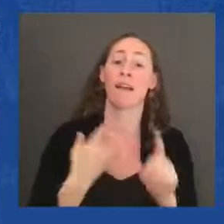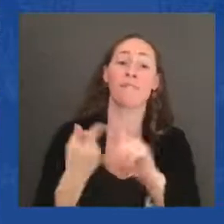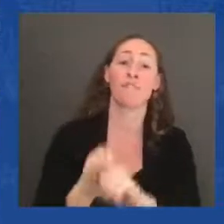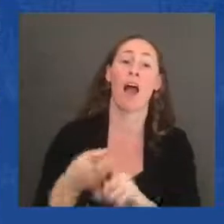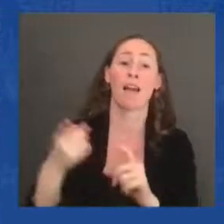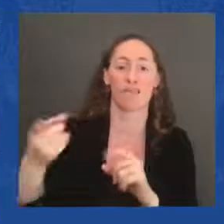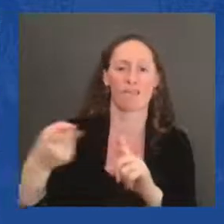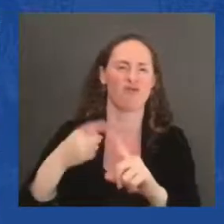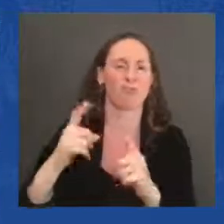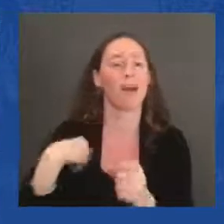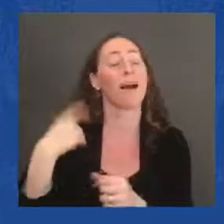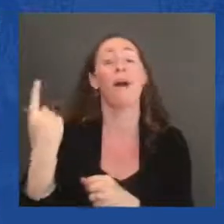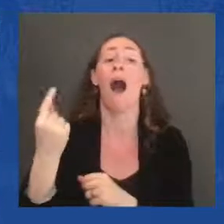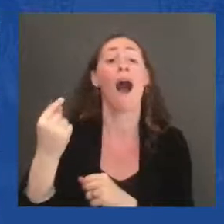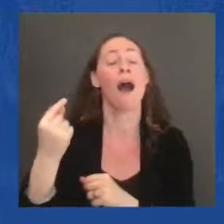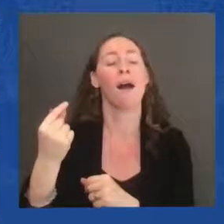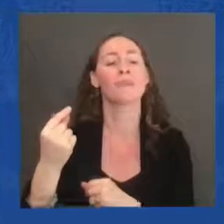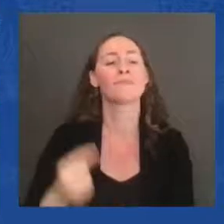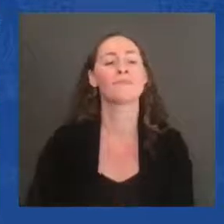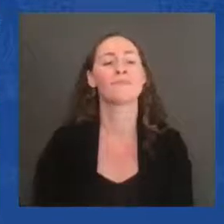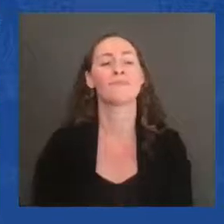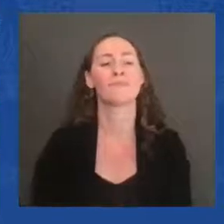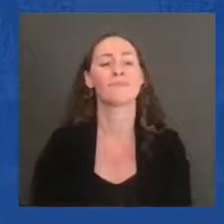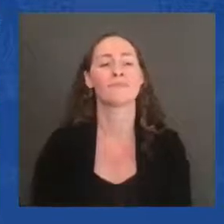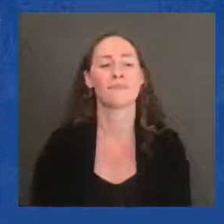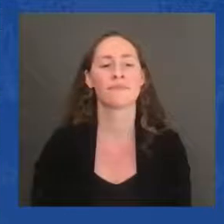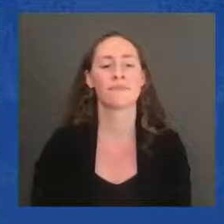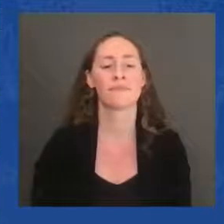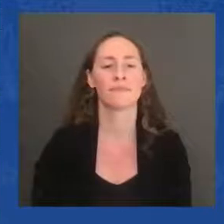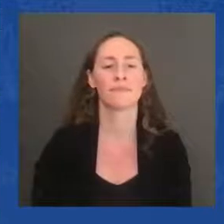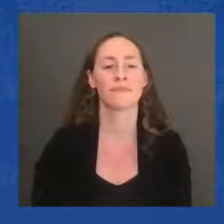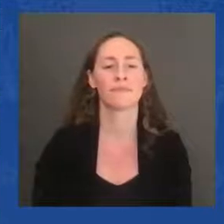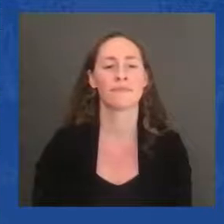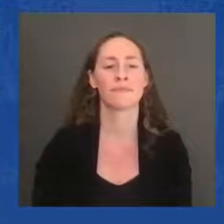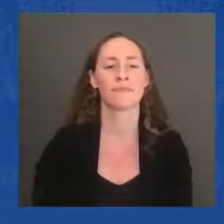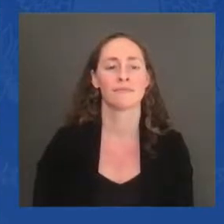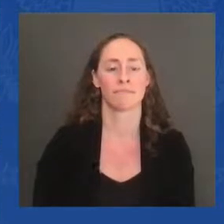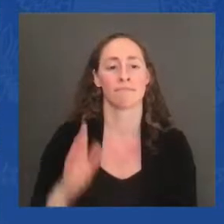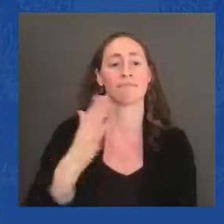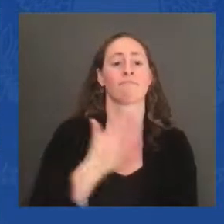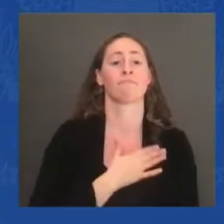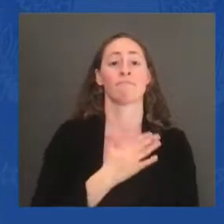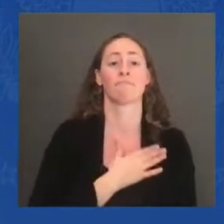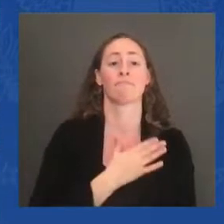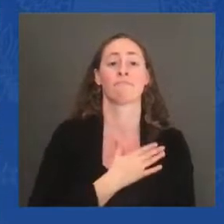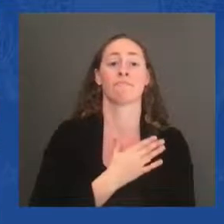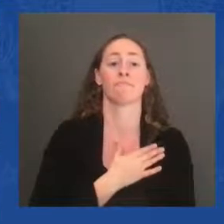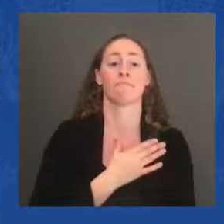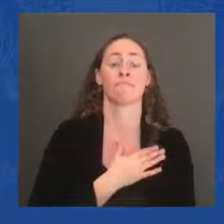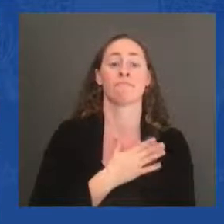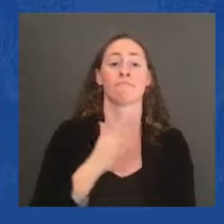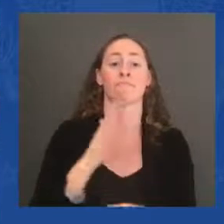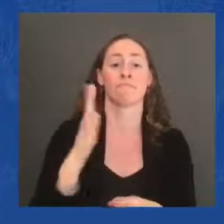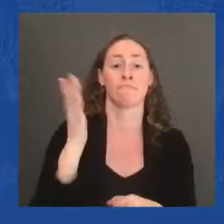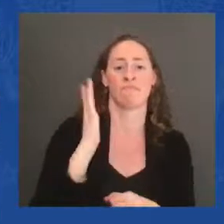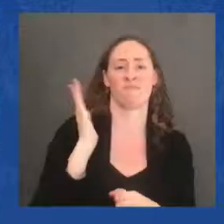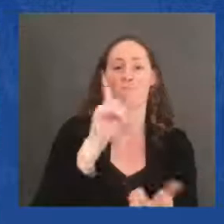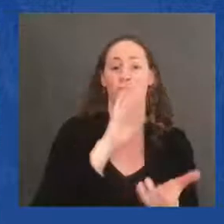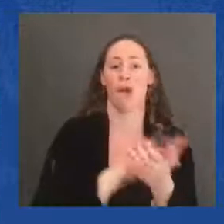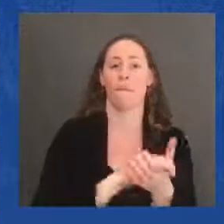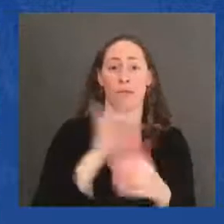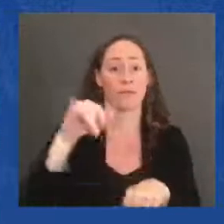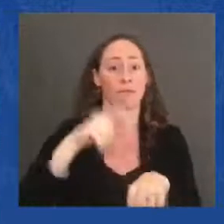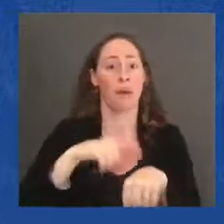Idaho because we think, not a joke, it's such a beautiful, beautiful state. And I interviewed for a job with Boise